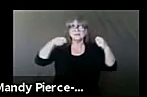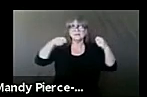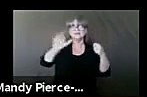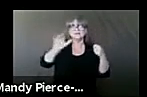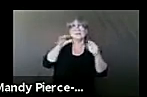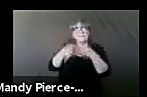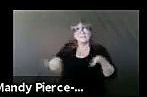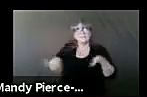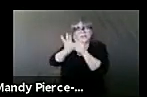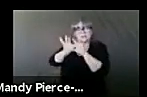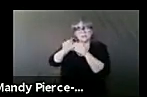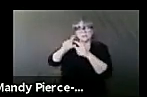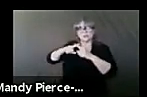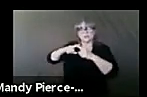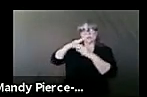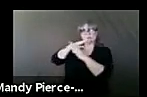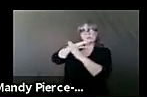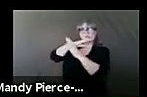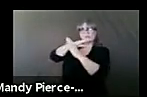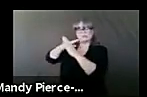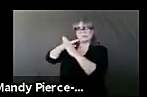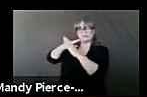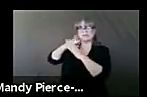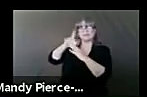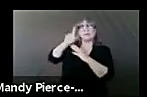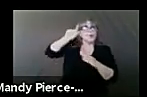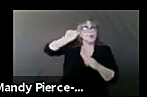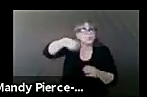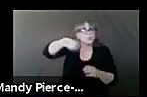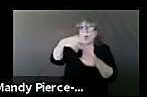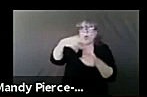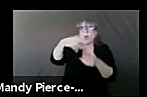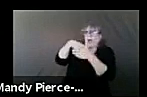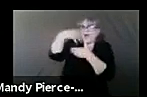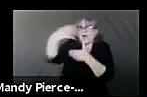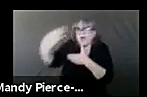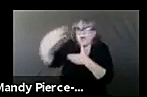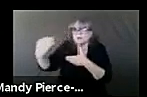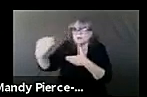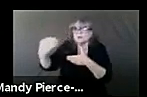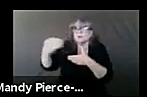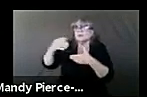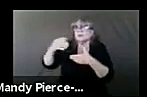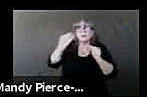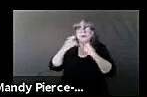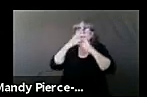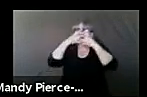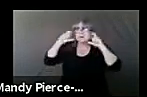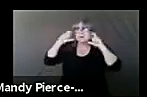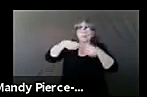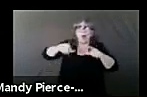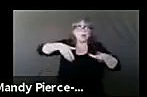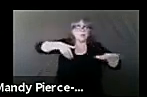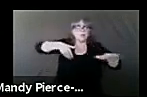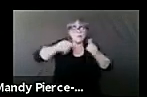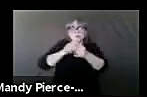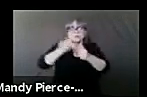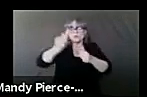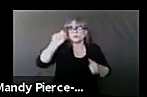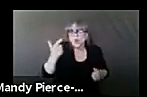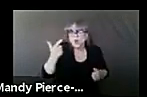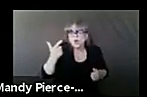essential activities, including even when you're out walking your dog or visiting a park. My husband and I are wearing our